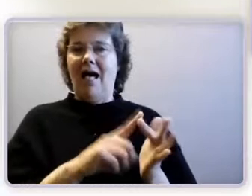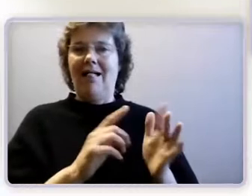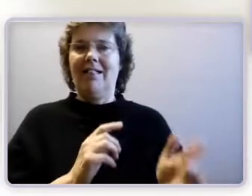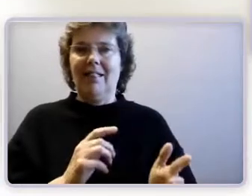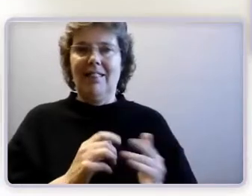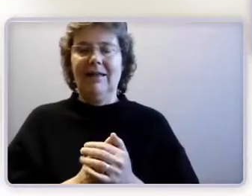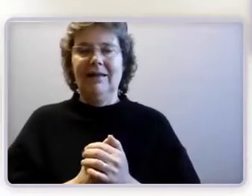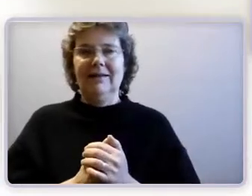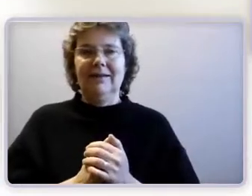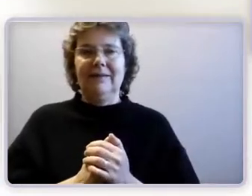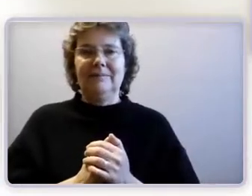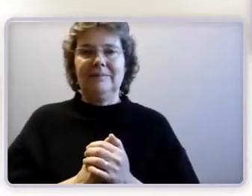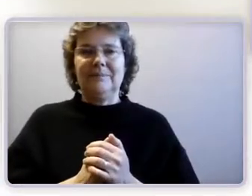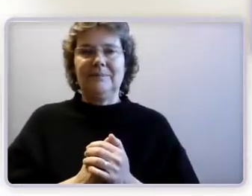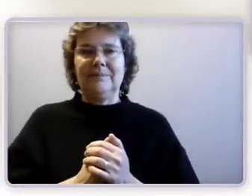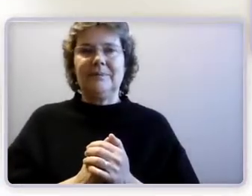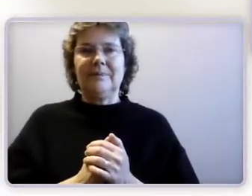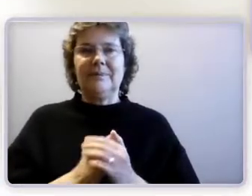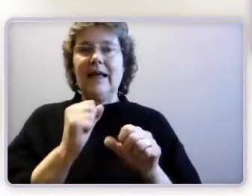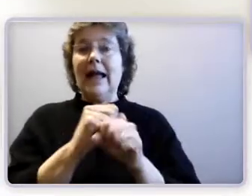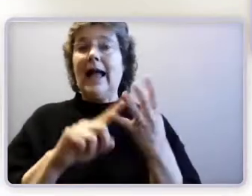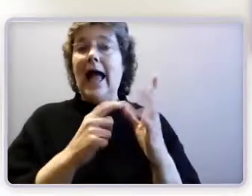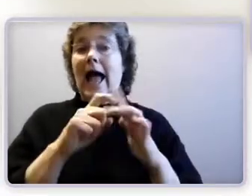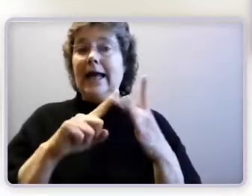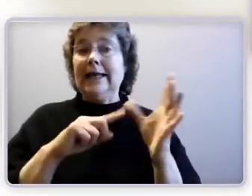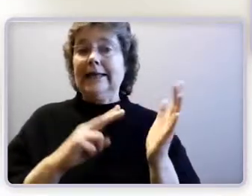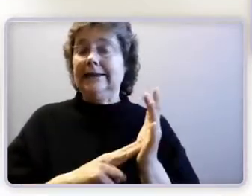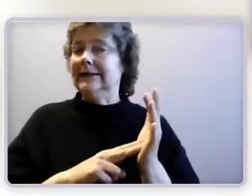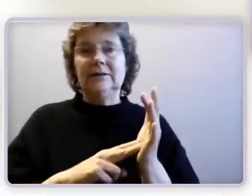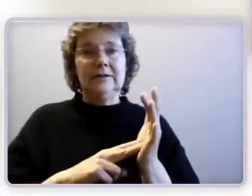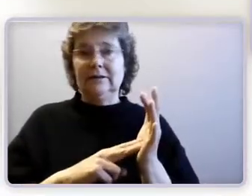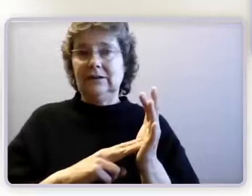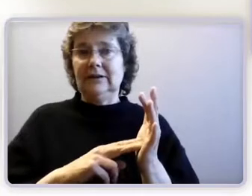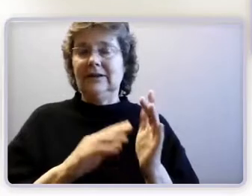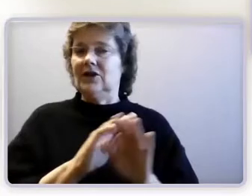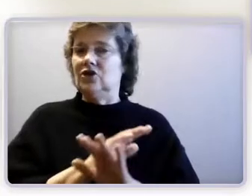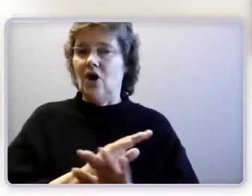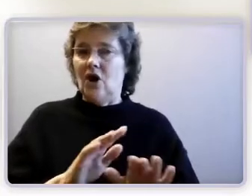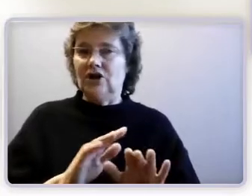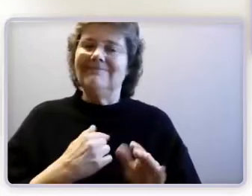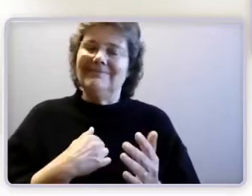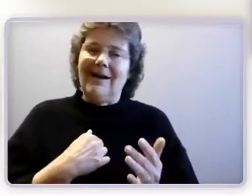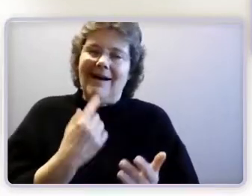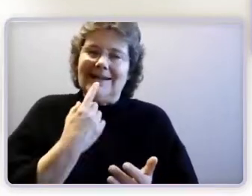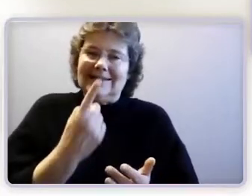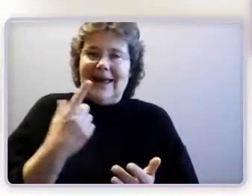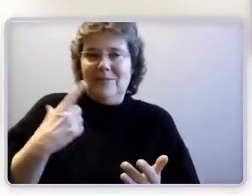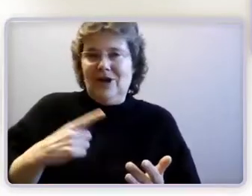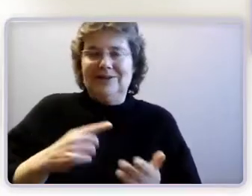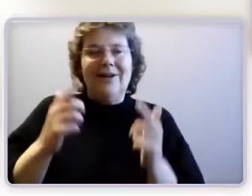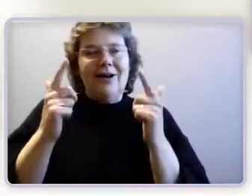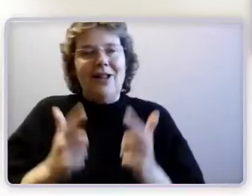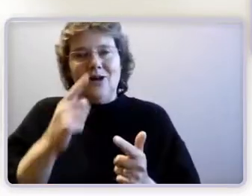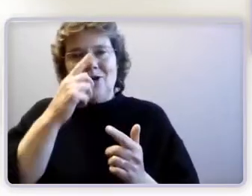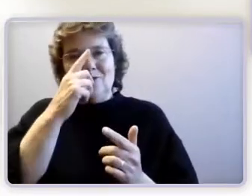I'll just tell you some things that a guardian is not. And I say this only because a lot of people,